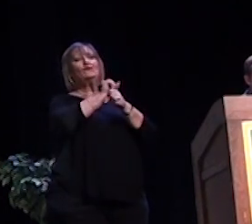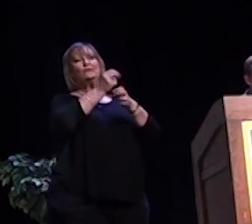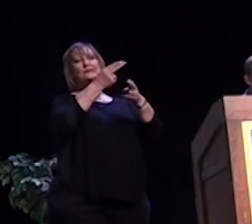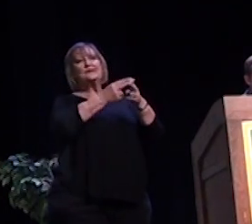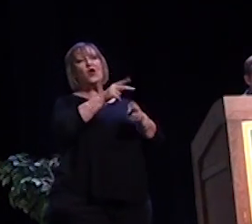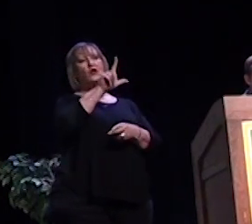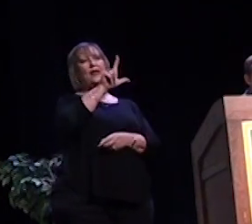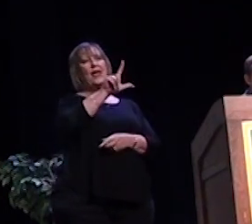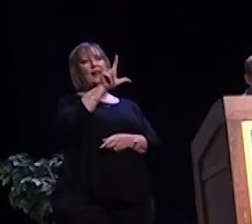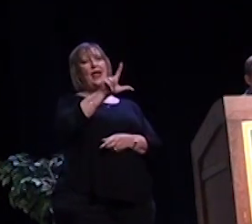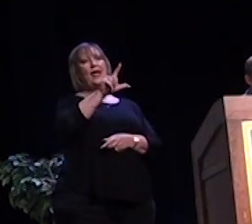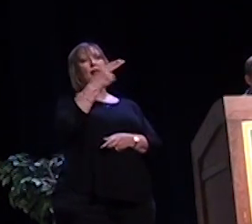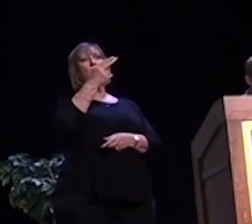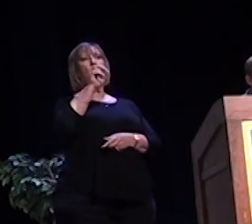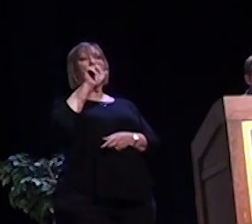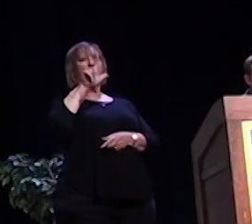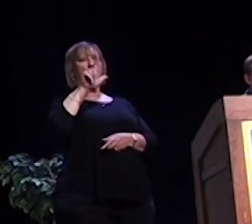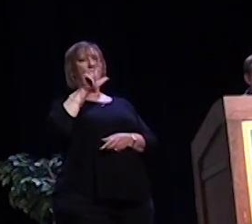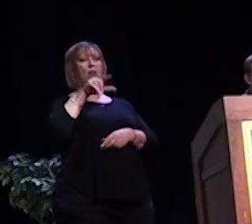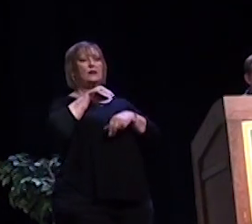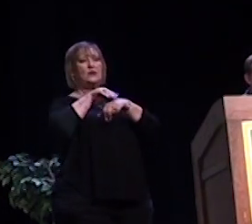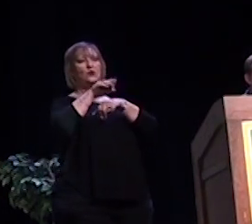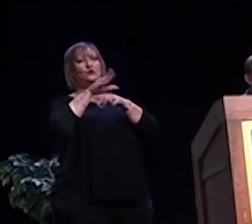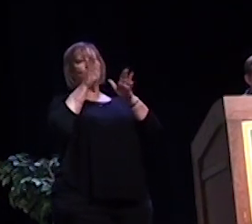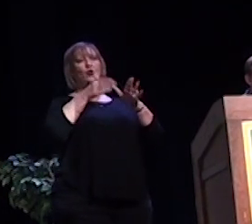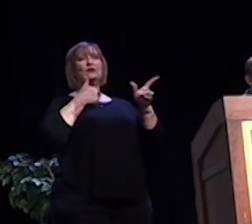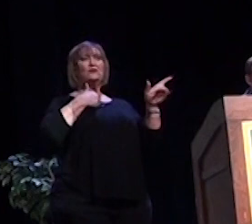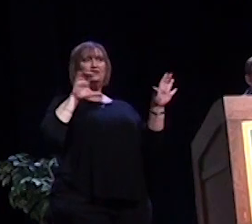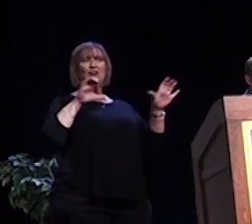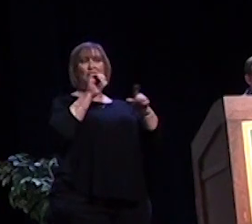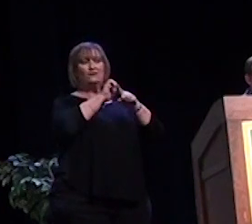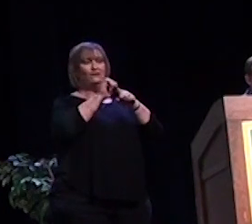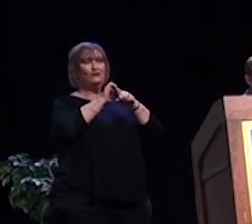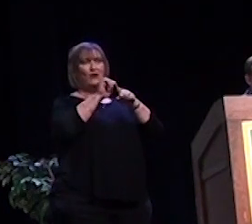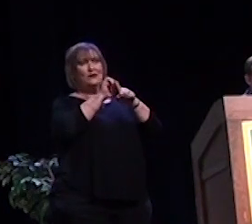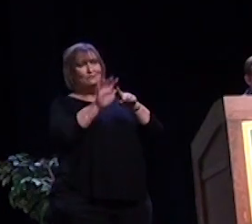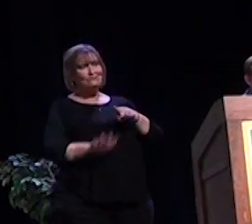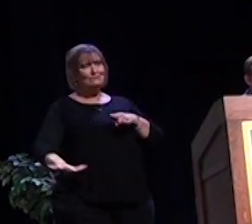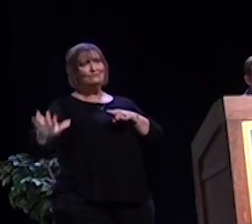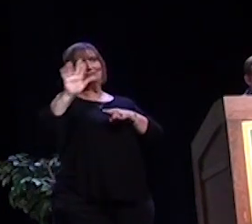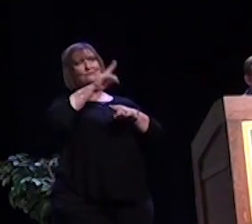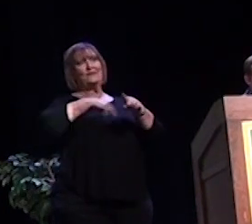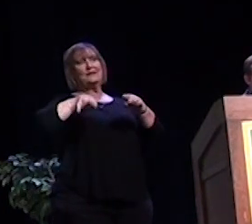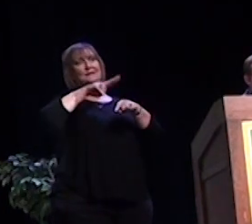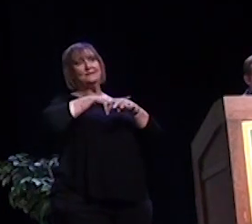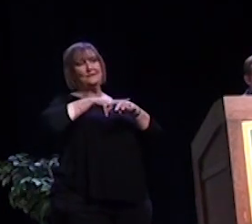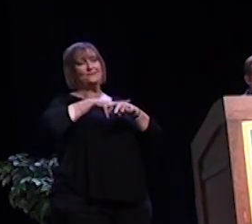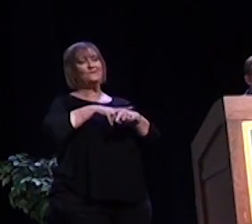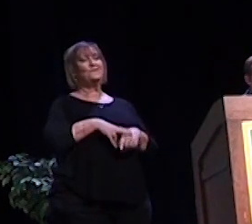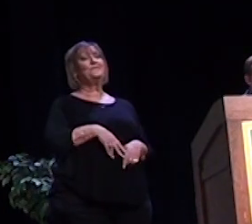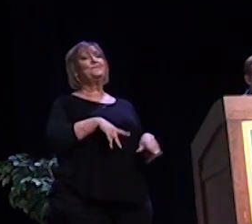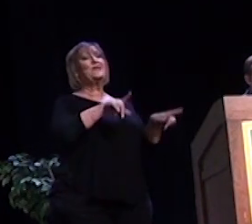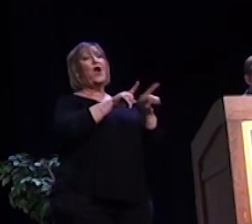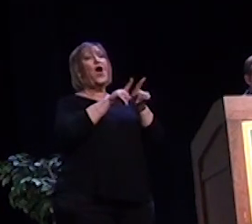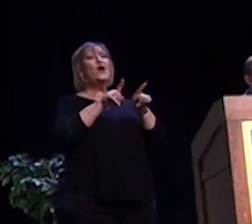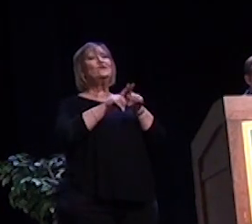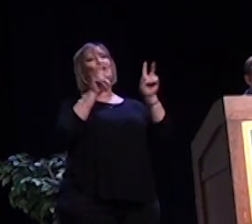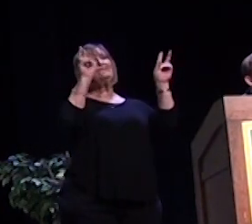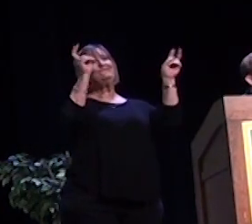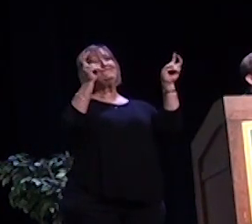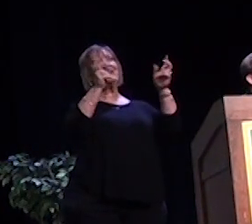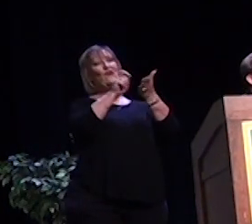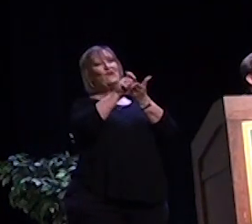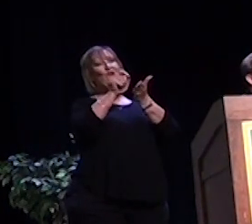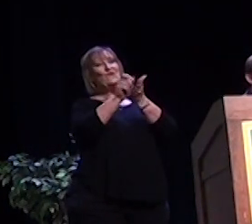a train-the-trainer for NeighborWorks America National Training Institutes. She also is a co-author of Keeping the American Dream, 3rd